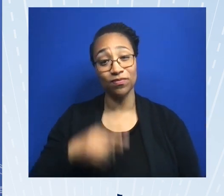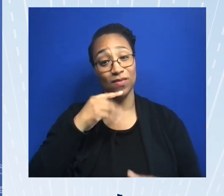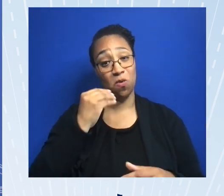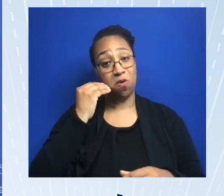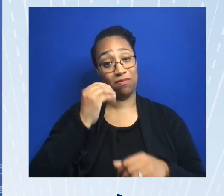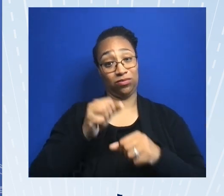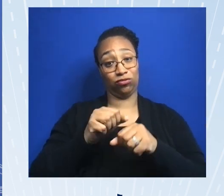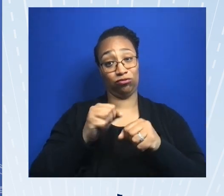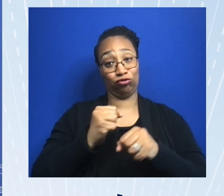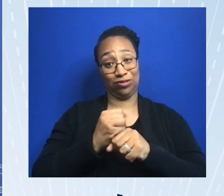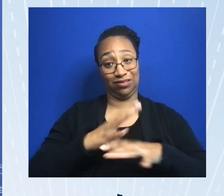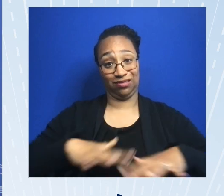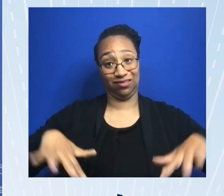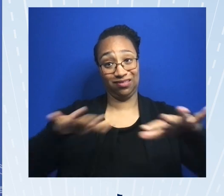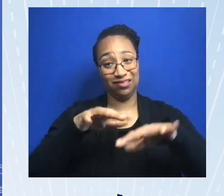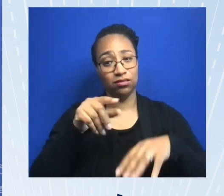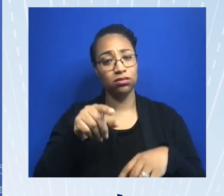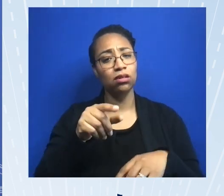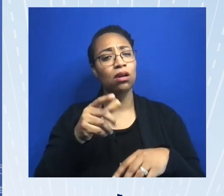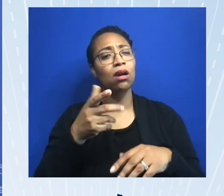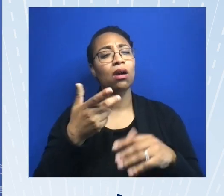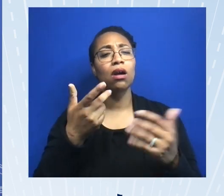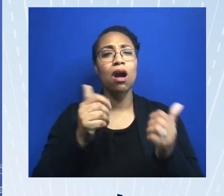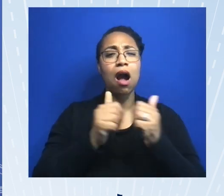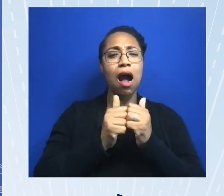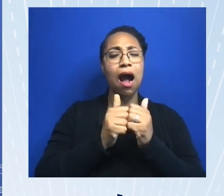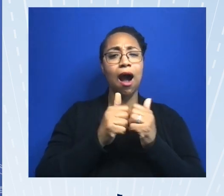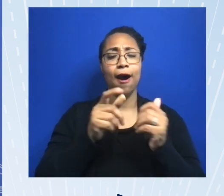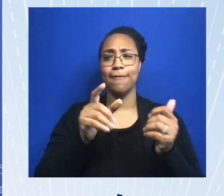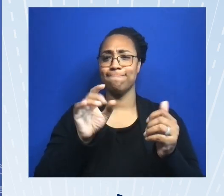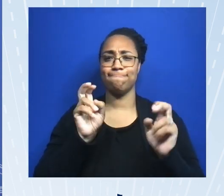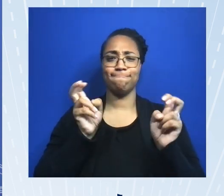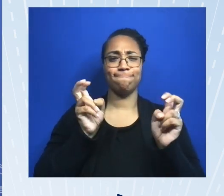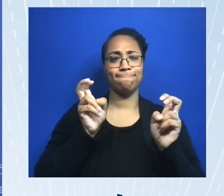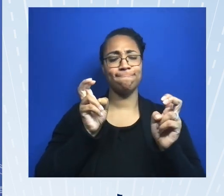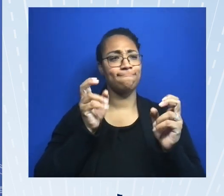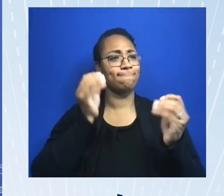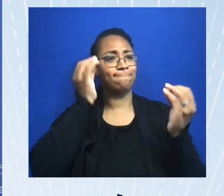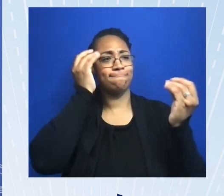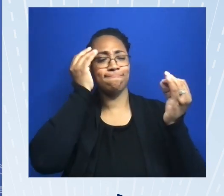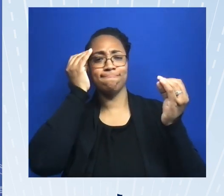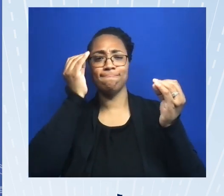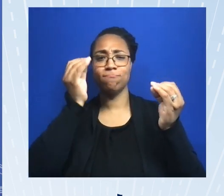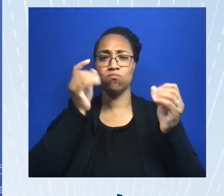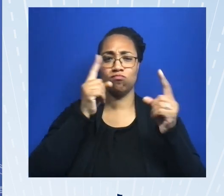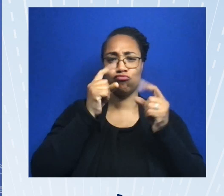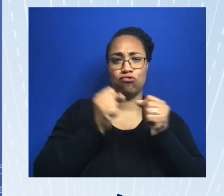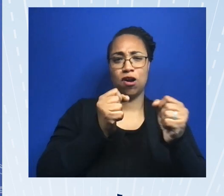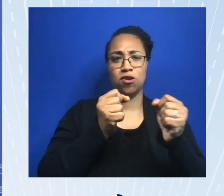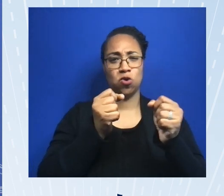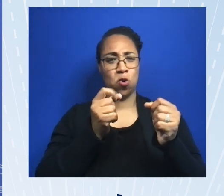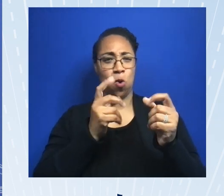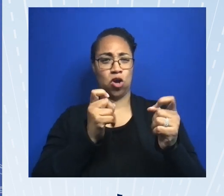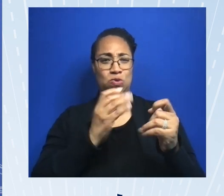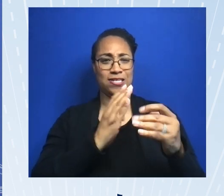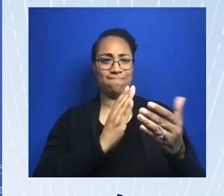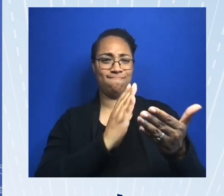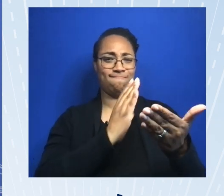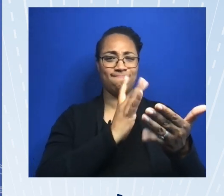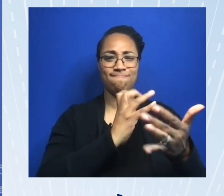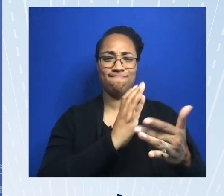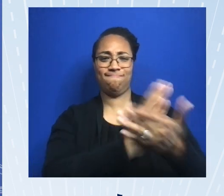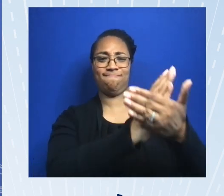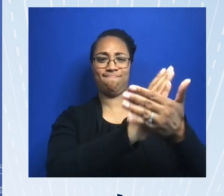of radicalization and how to seek help. And when these efforts are unsuccessful, we will work with our